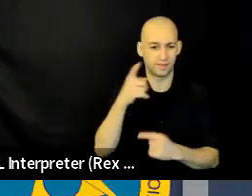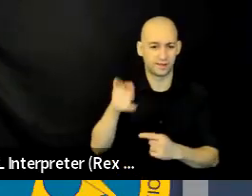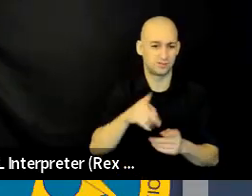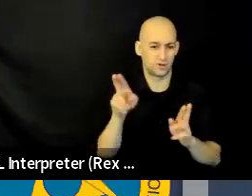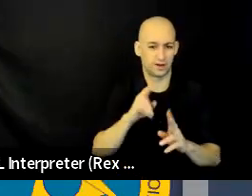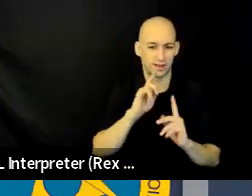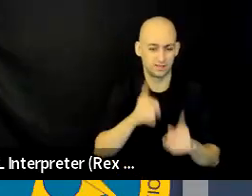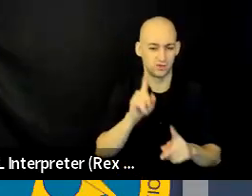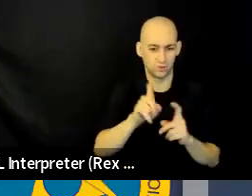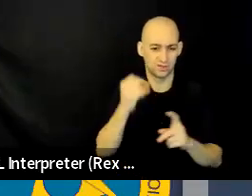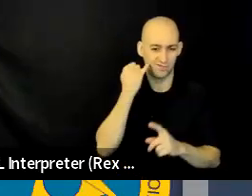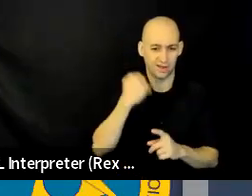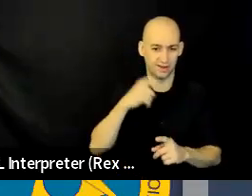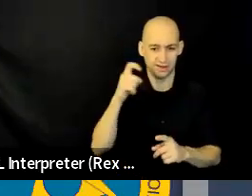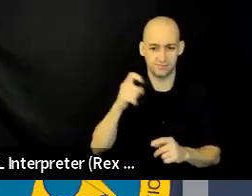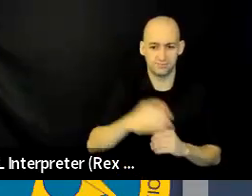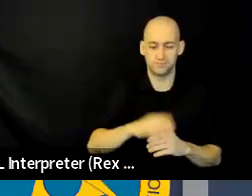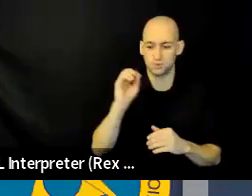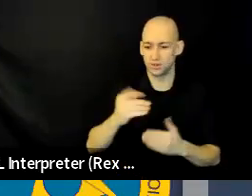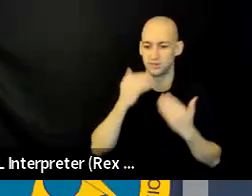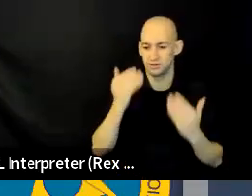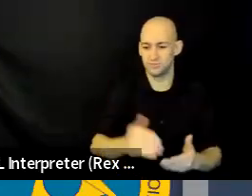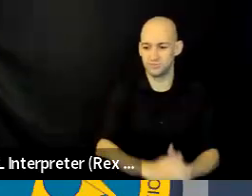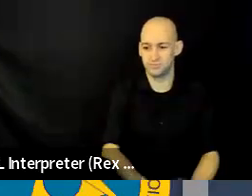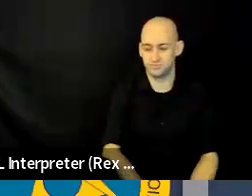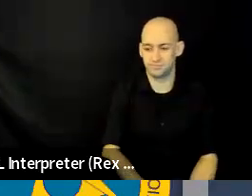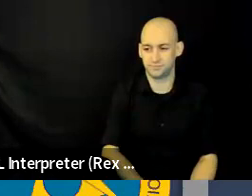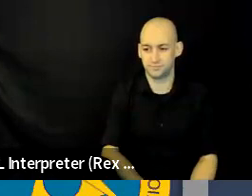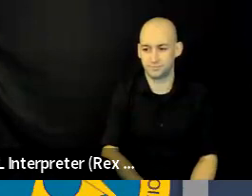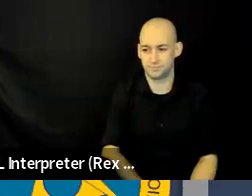right? Okay, thank you. Welcome.